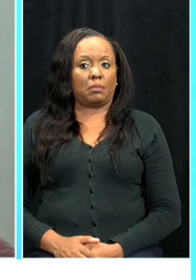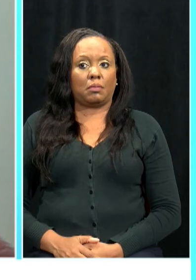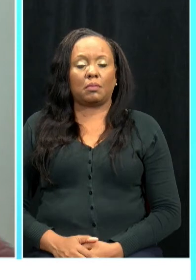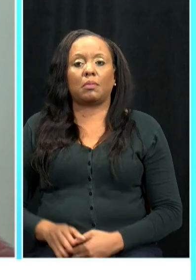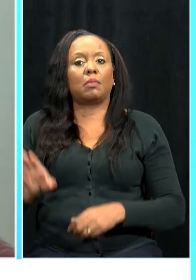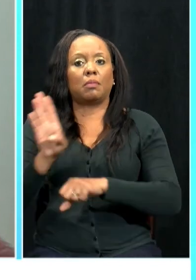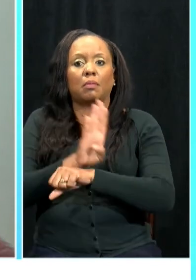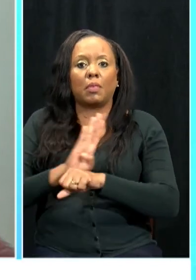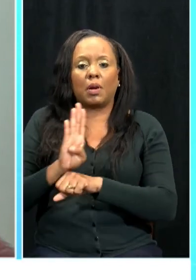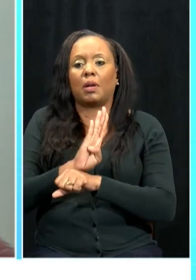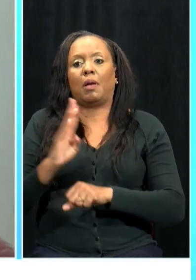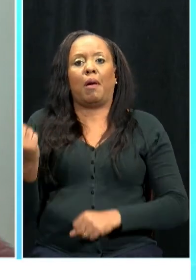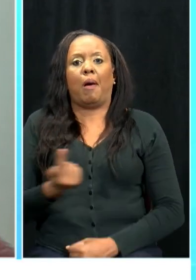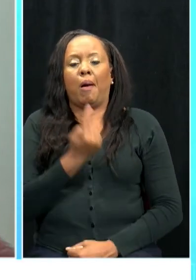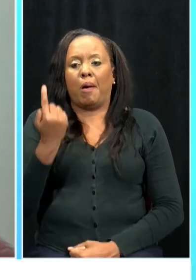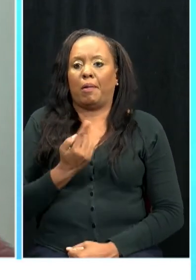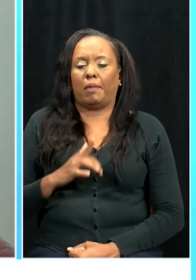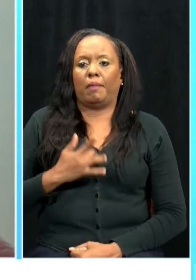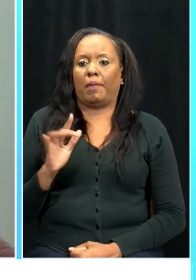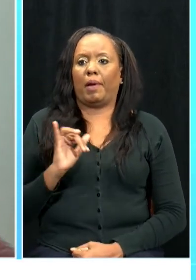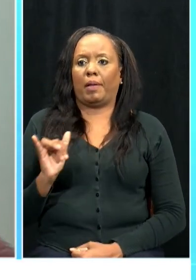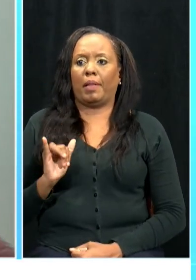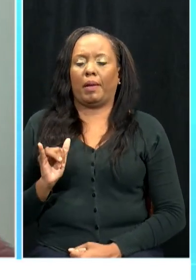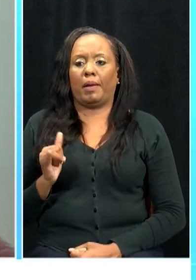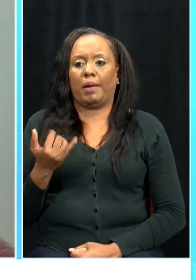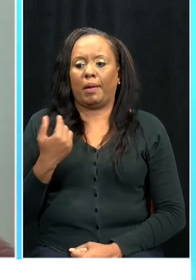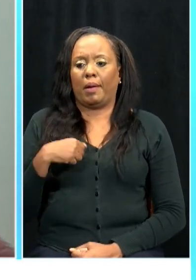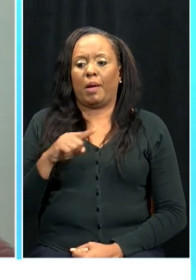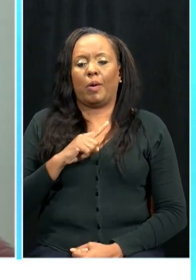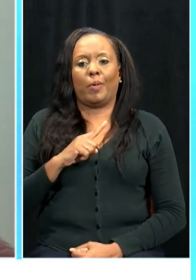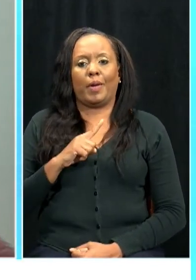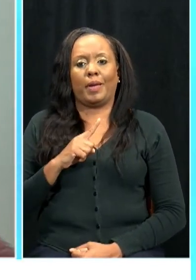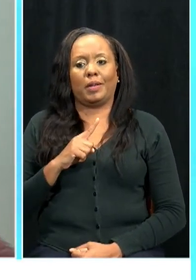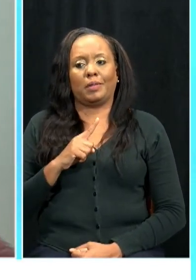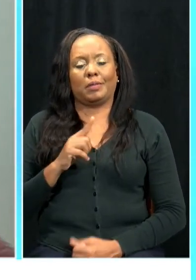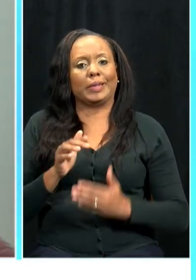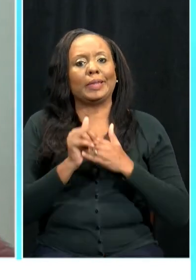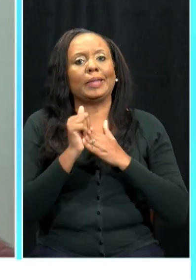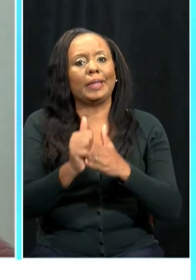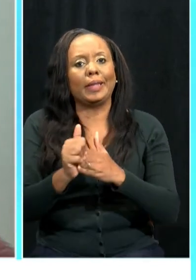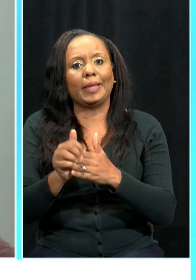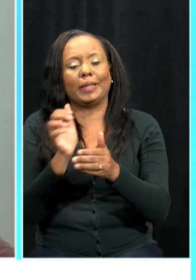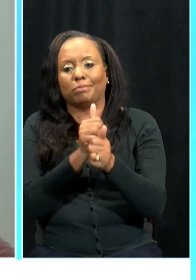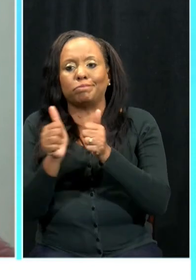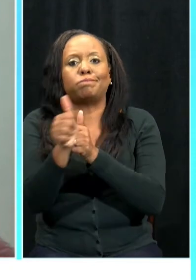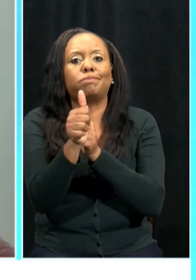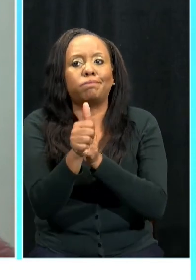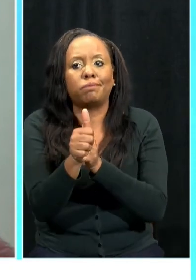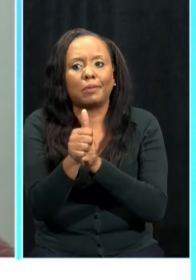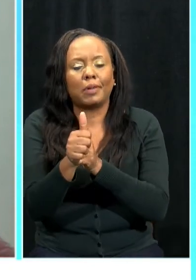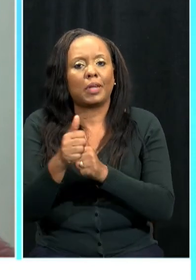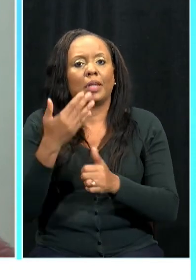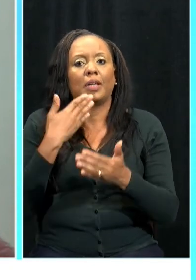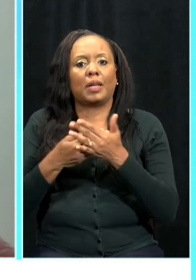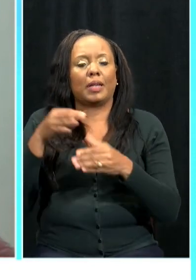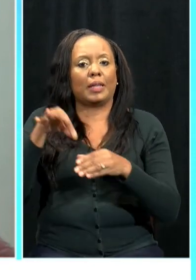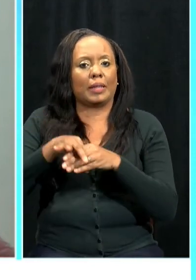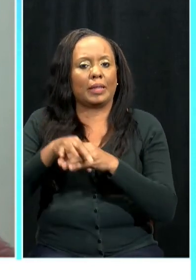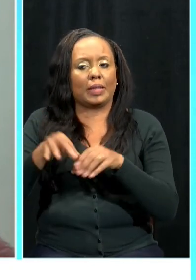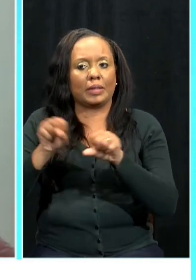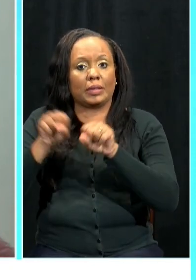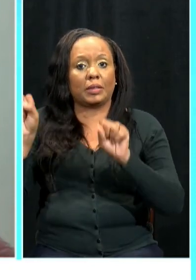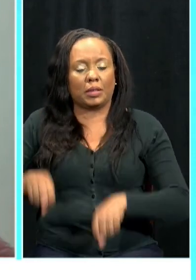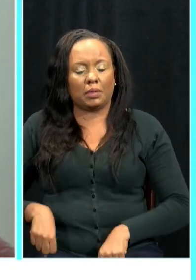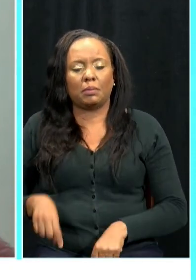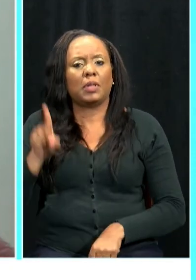having, in terms of the third world, a very advanced and outstanding electoral system. So we need to move in